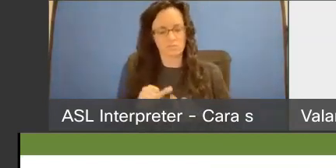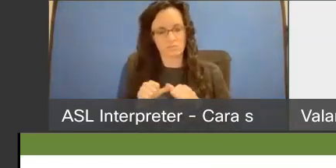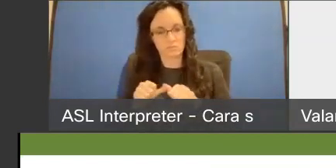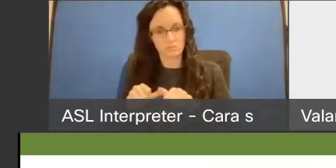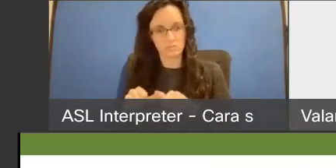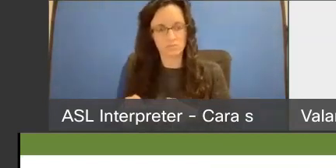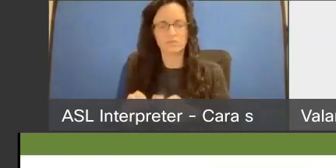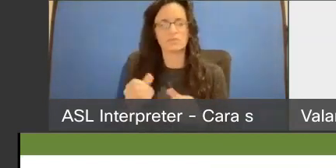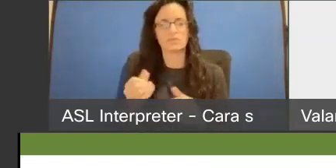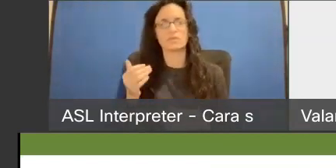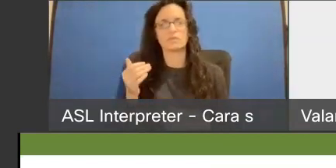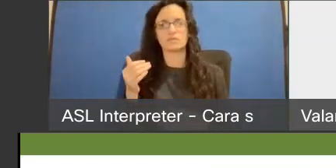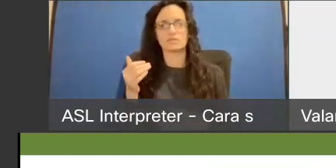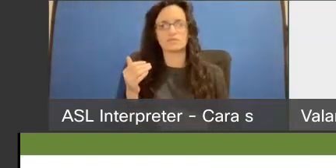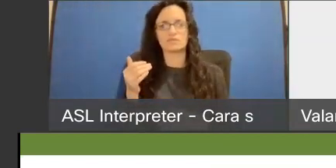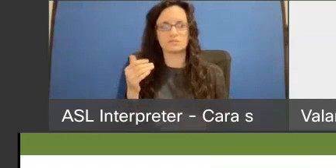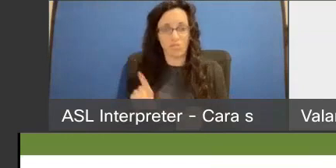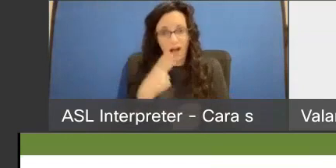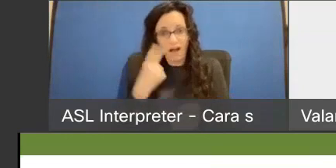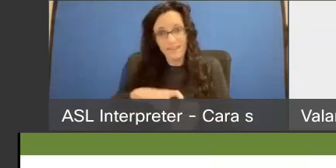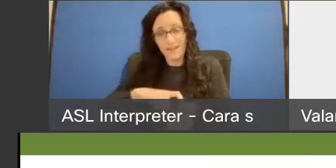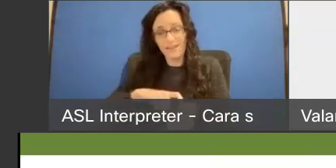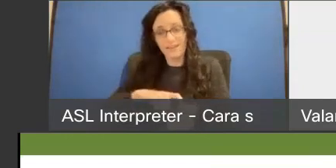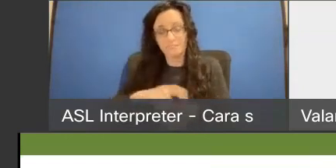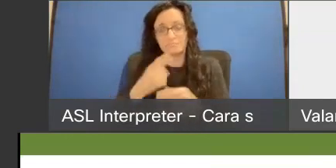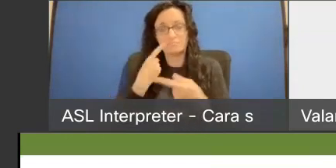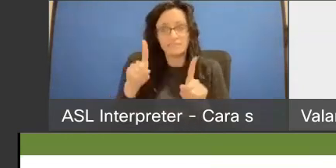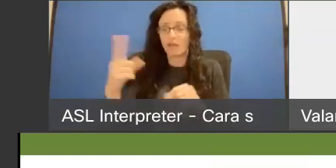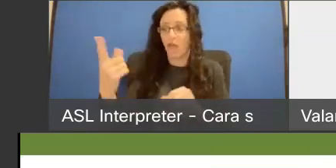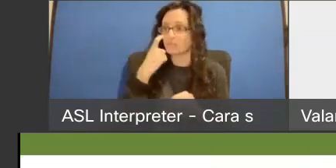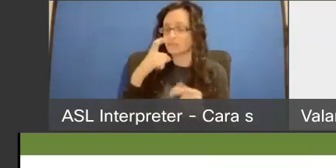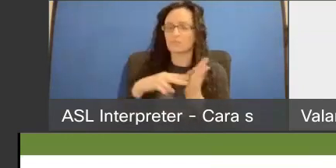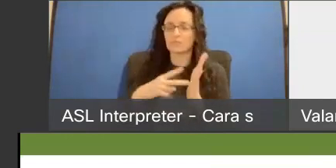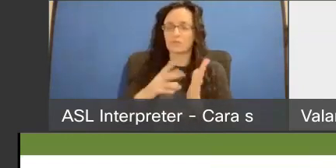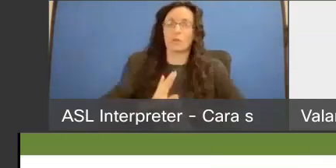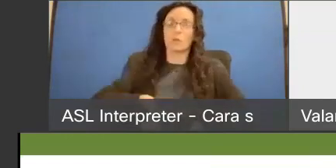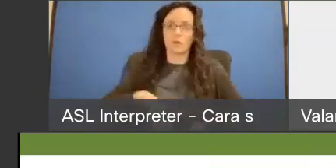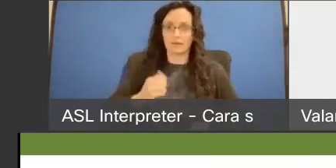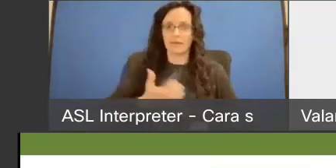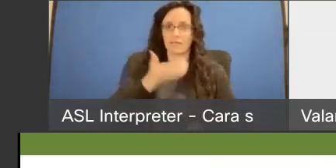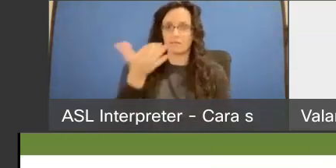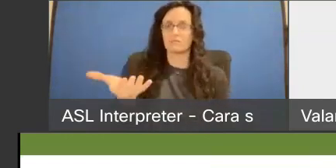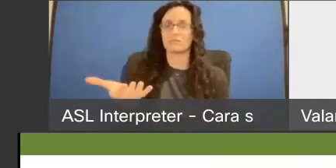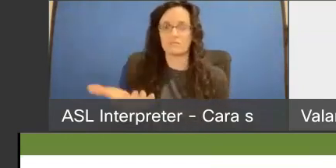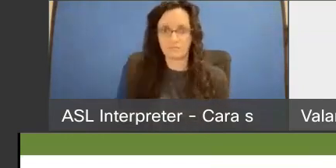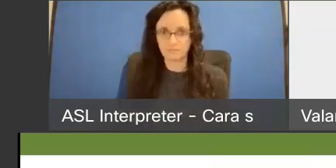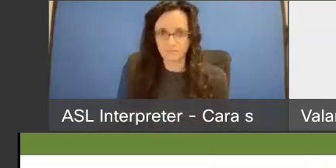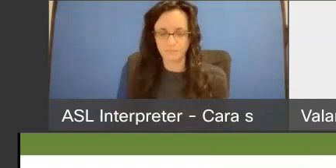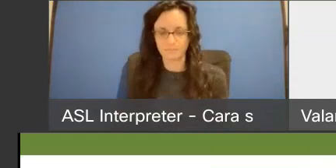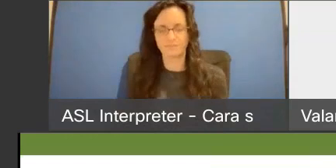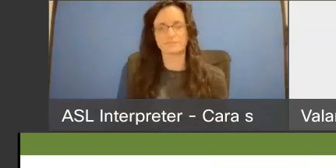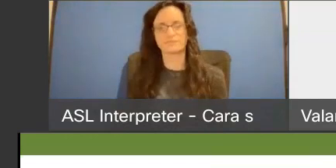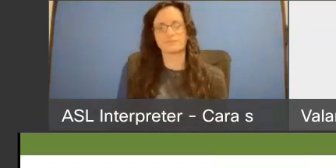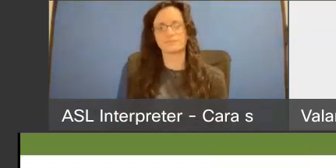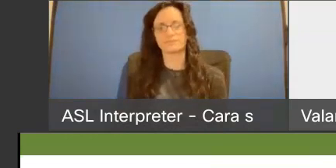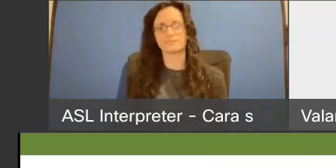experience. They've been holding on to that thought for a long, long time, and finally get a chance to talk about it, right? So asking about